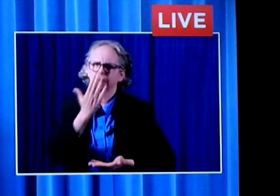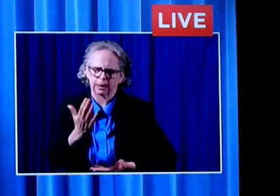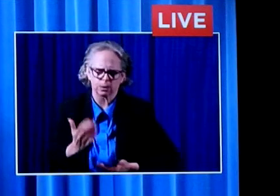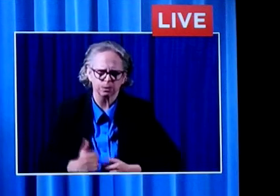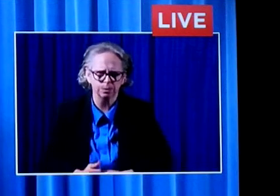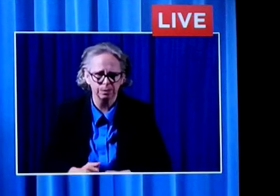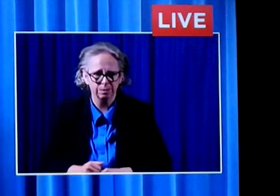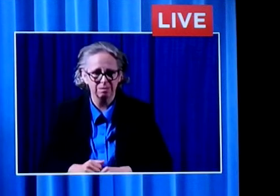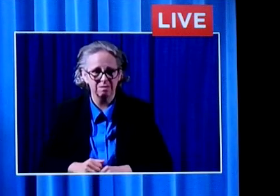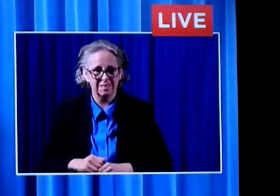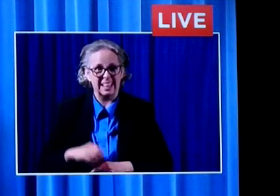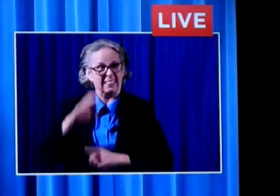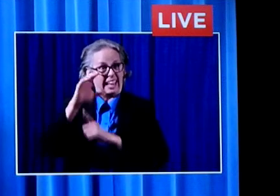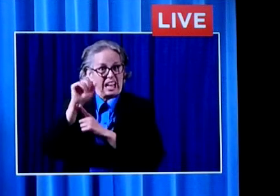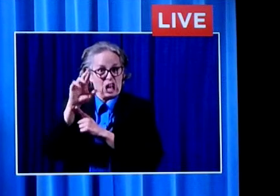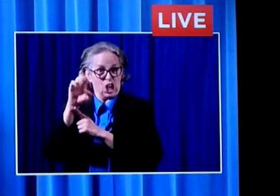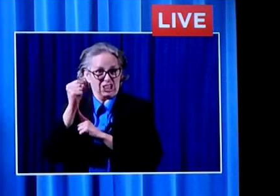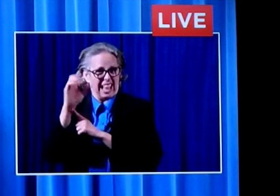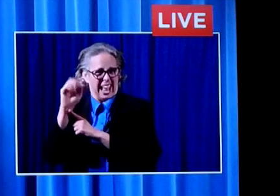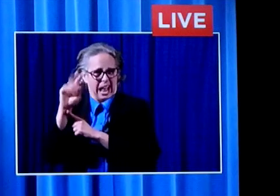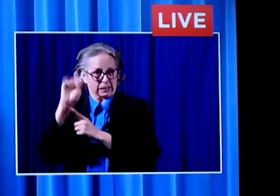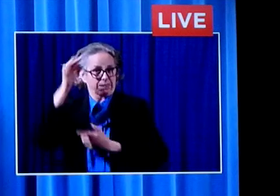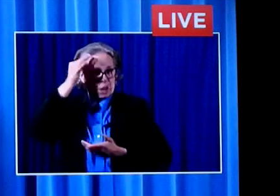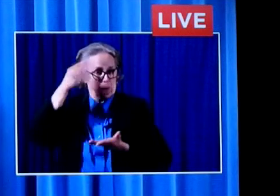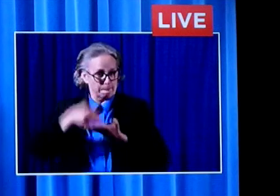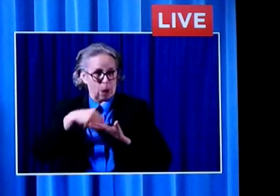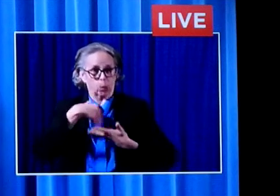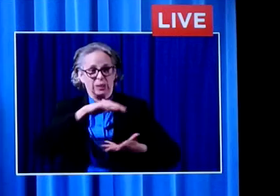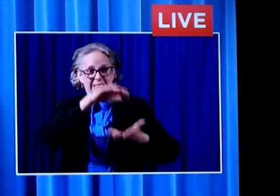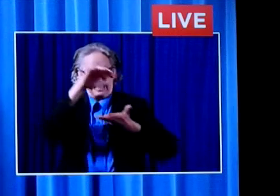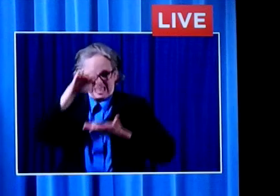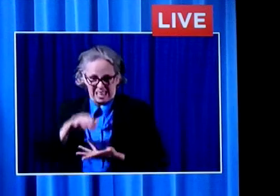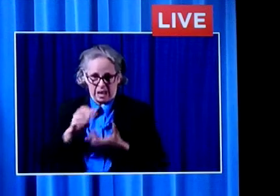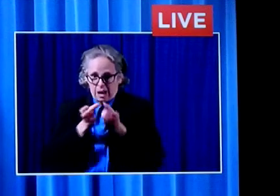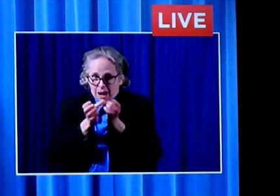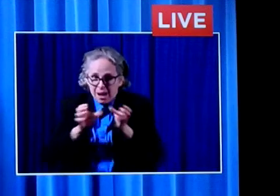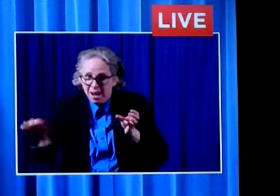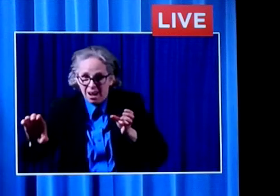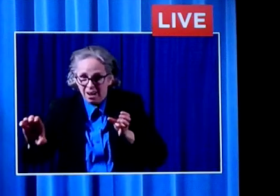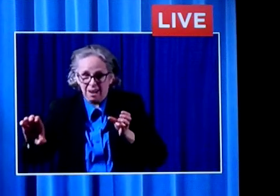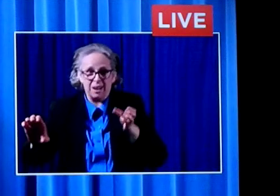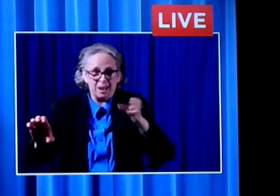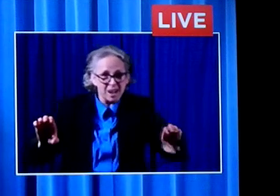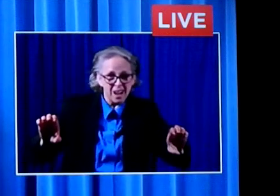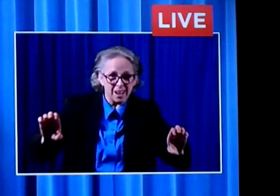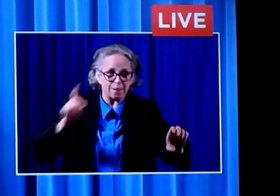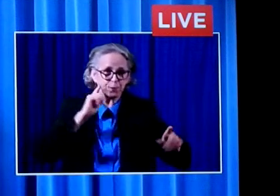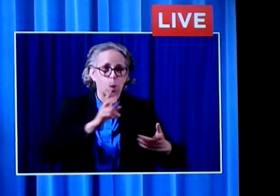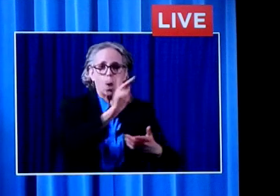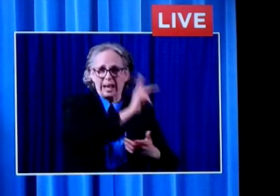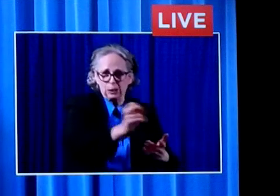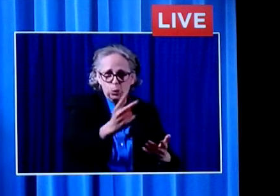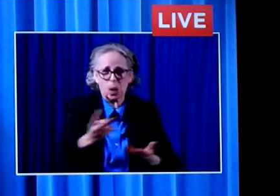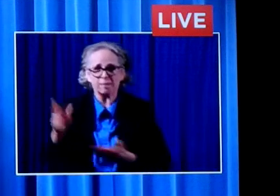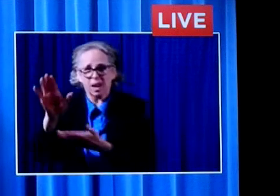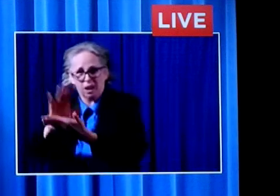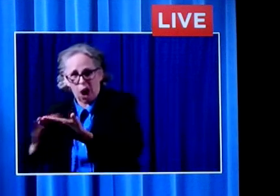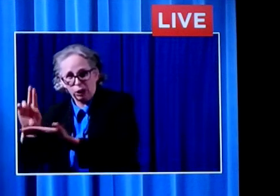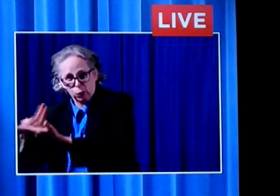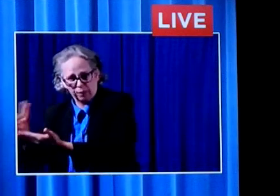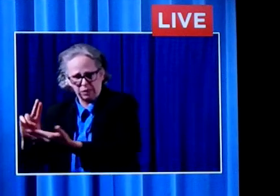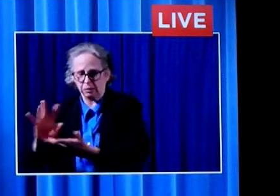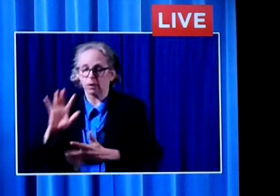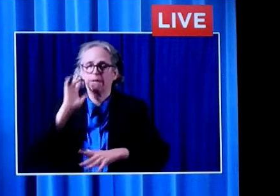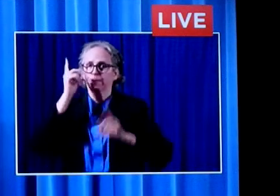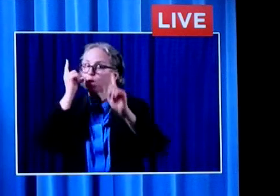dollars. And schools will be able to use it to meet their unique individual needs. We intend for this funding to